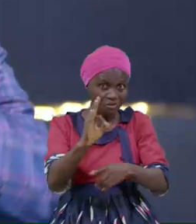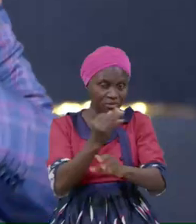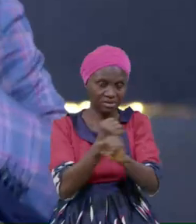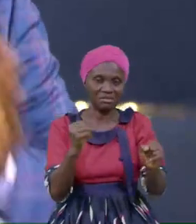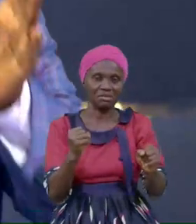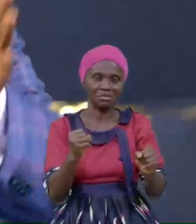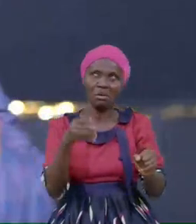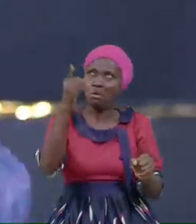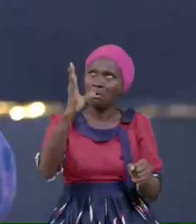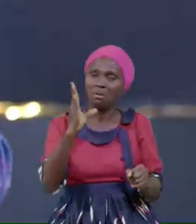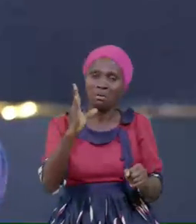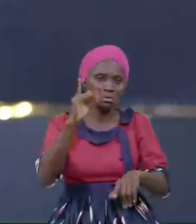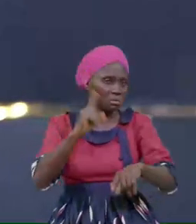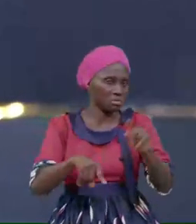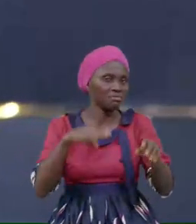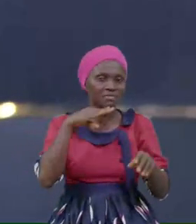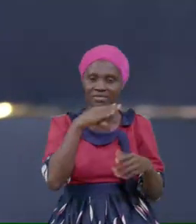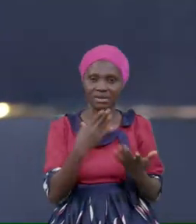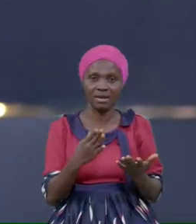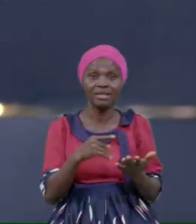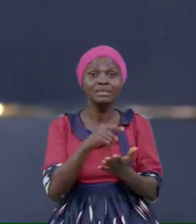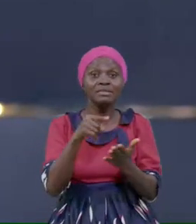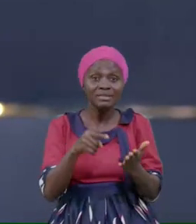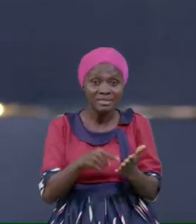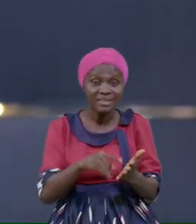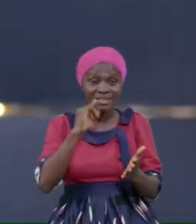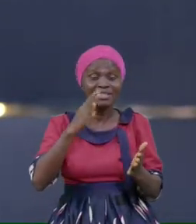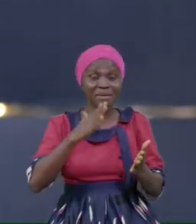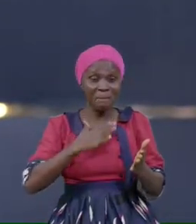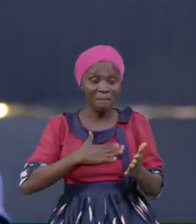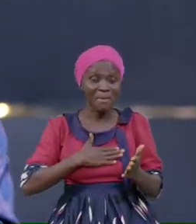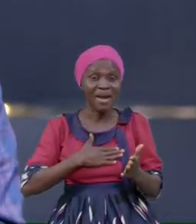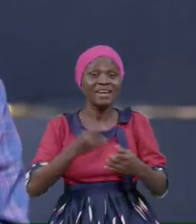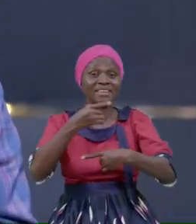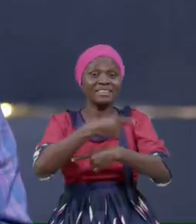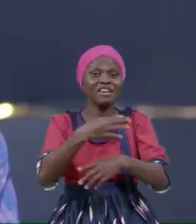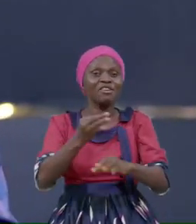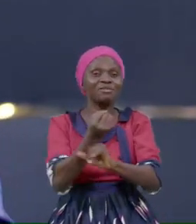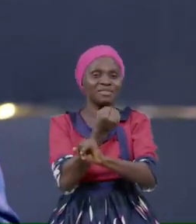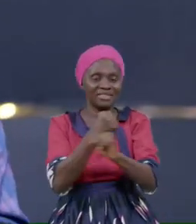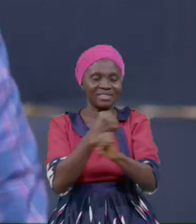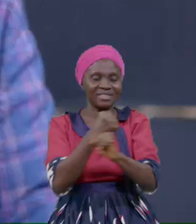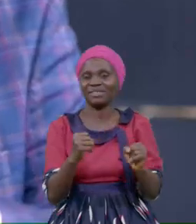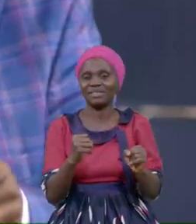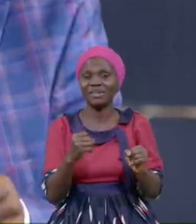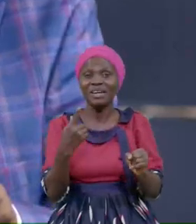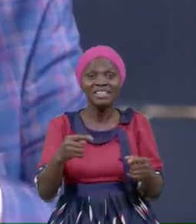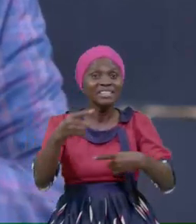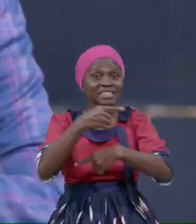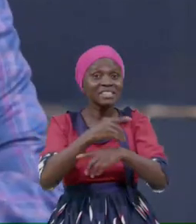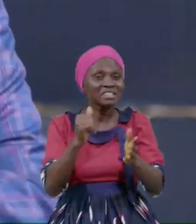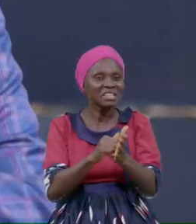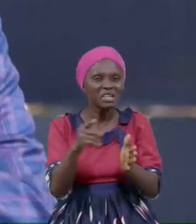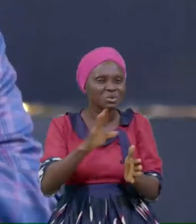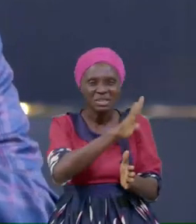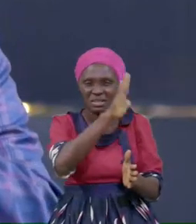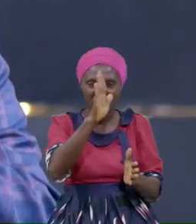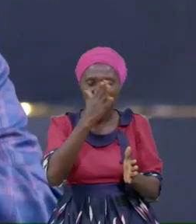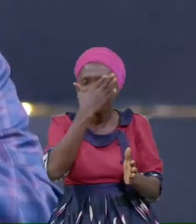This is my day of salvation, a day you'll never forget.